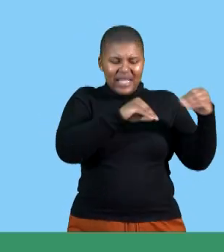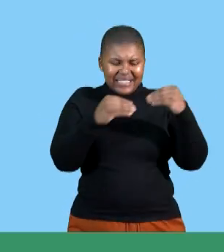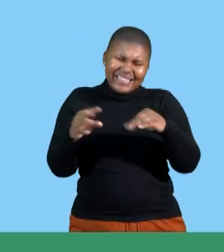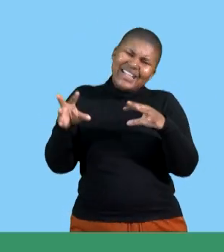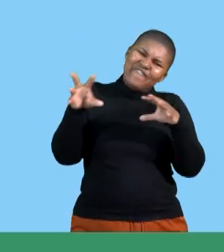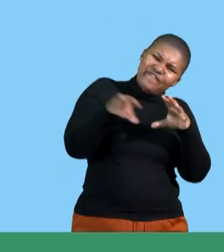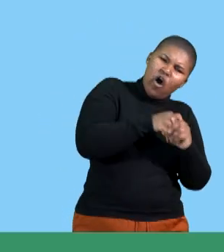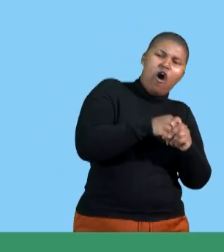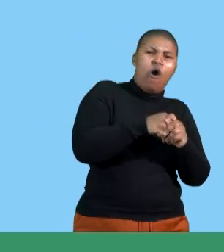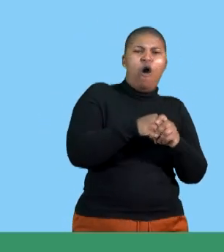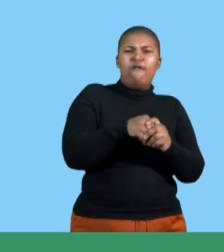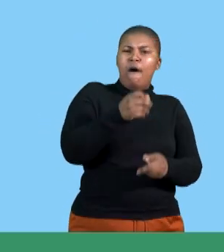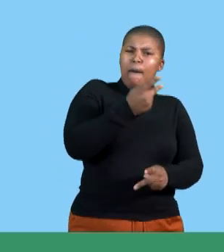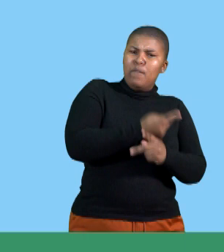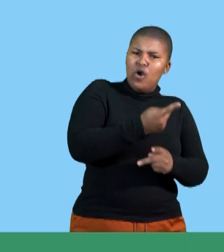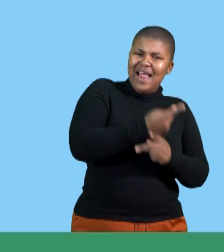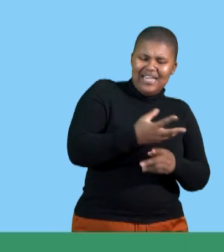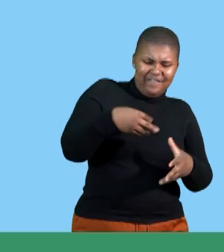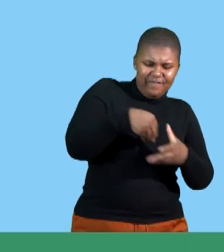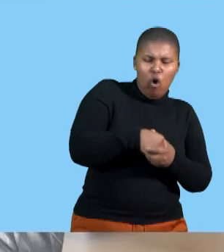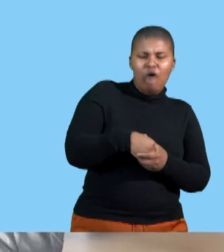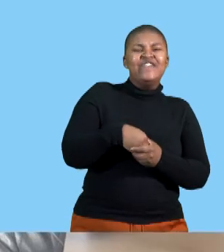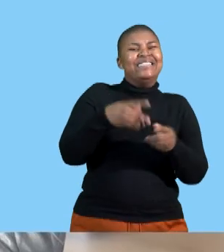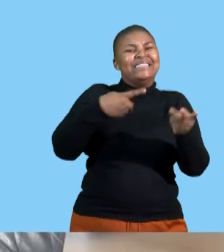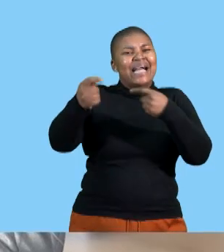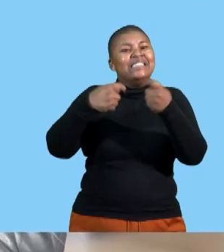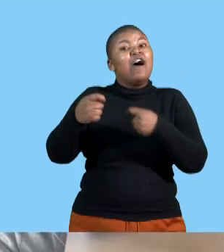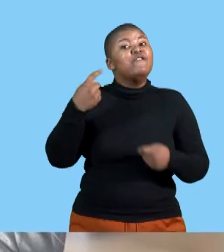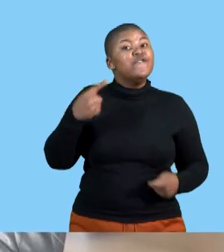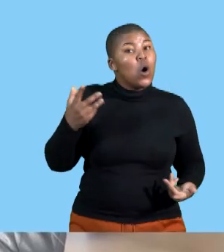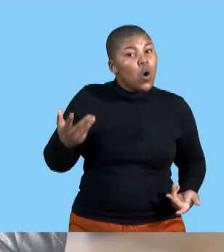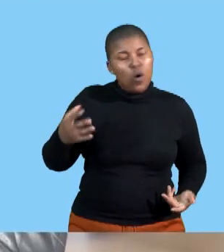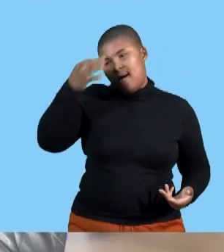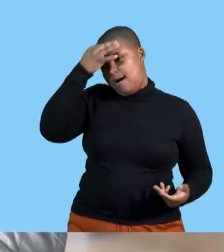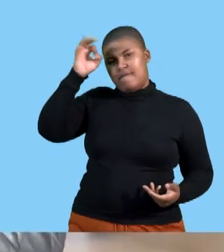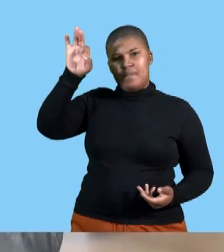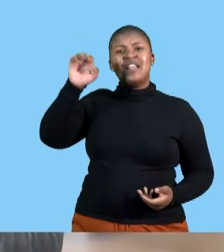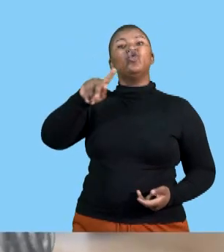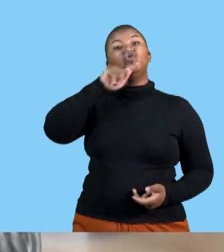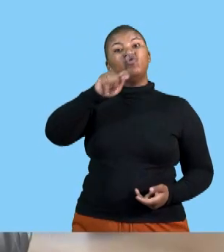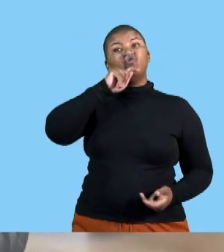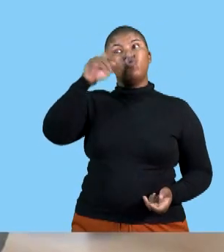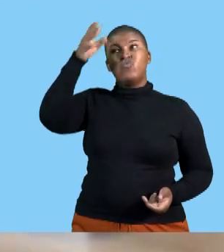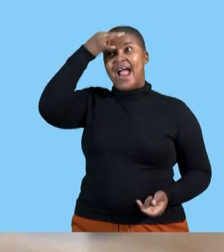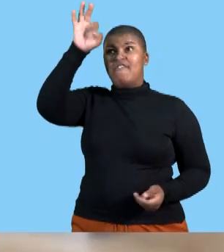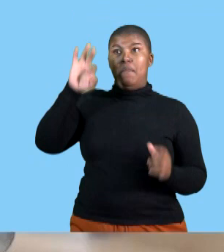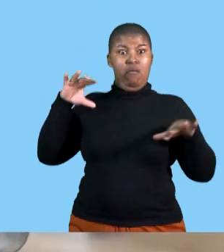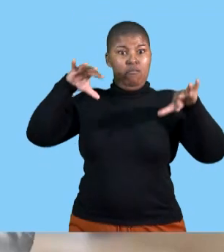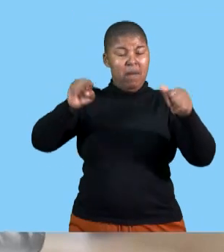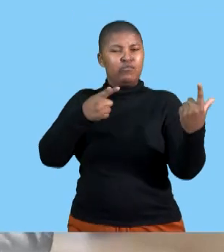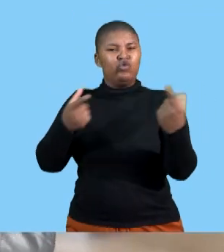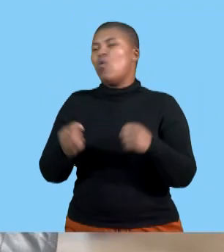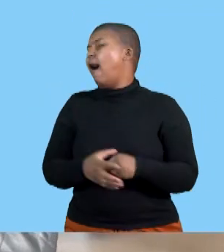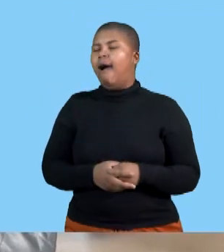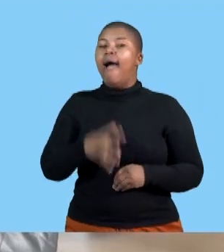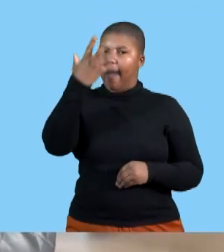businesses that are rendering products on behalf of the government. Not to say the government is the one who's doing that, but there